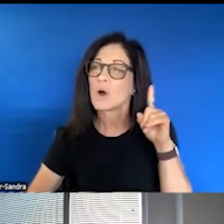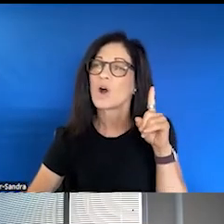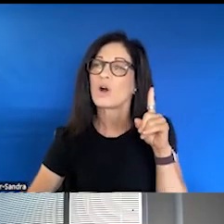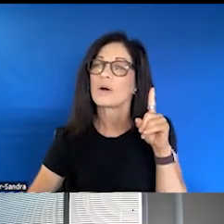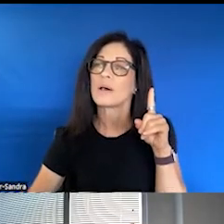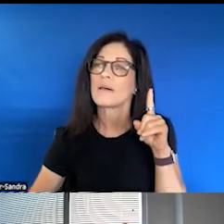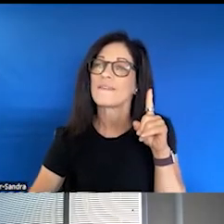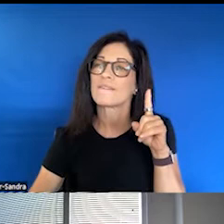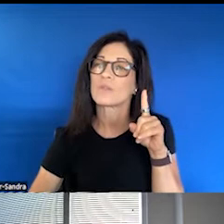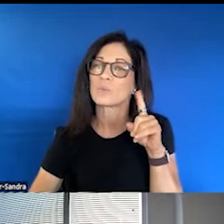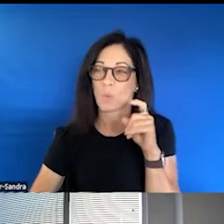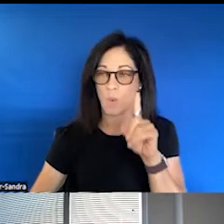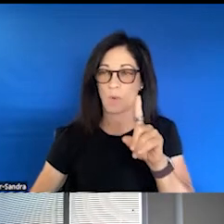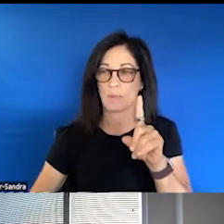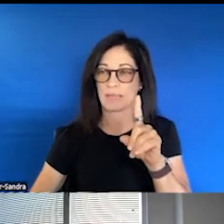Steve?